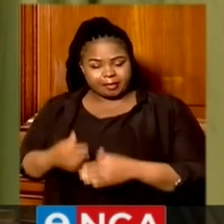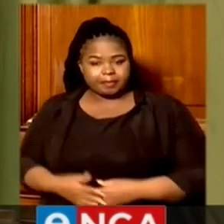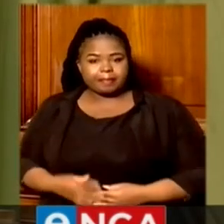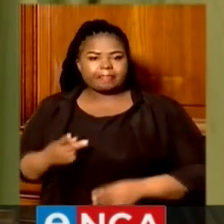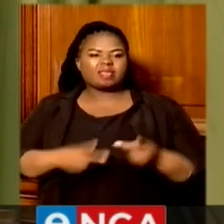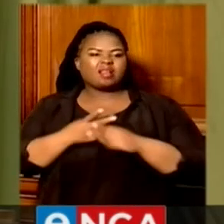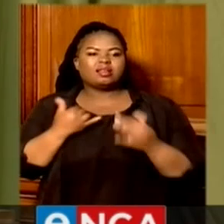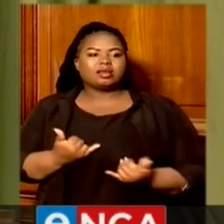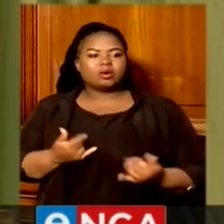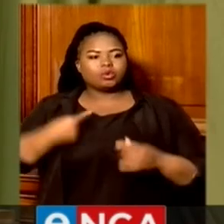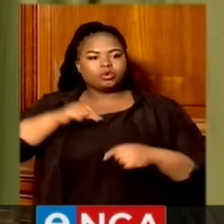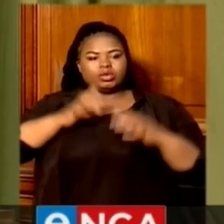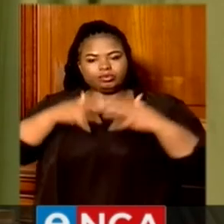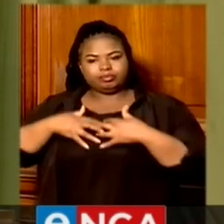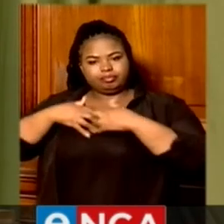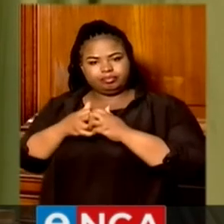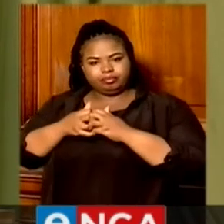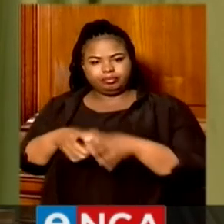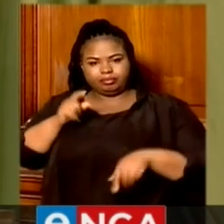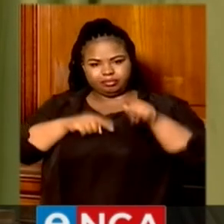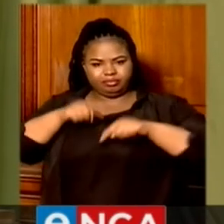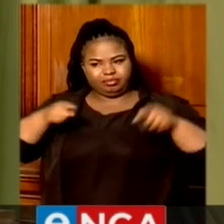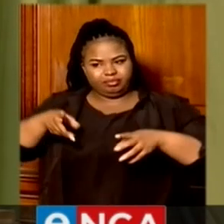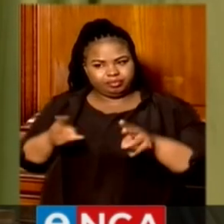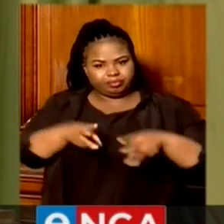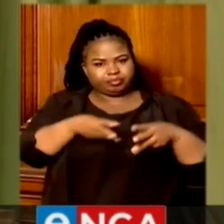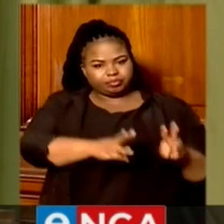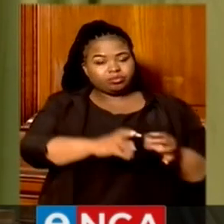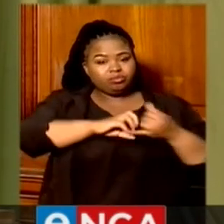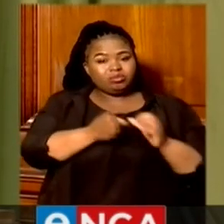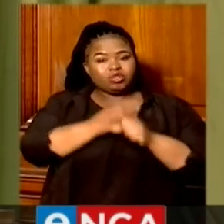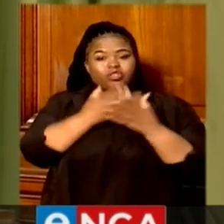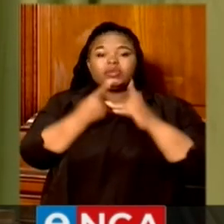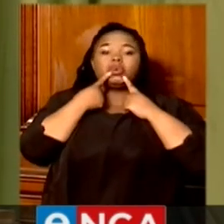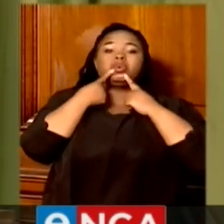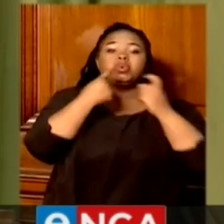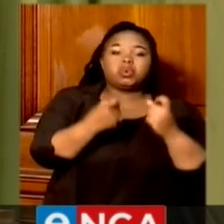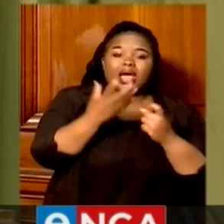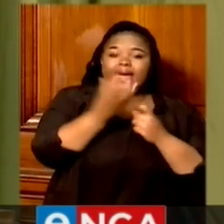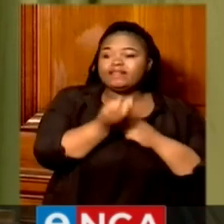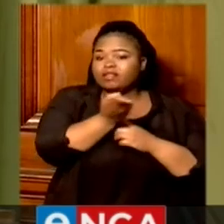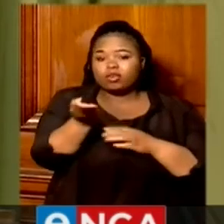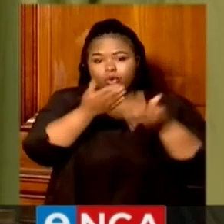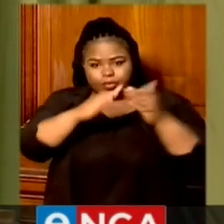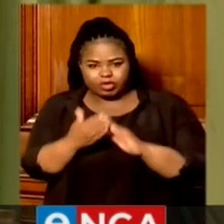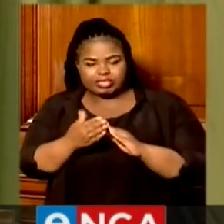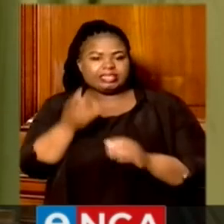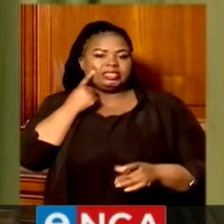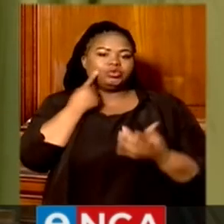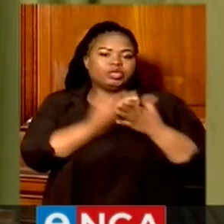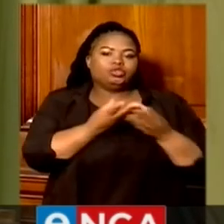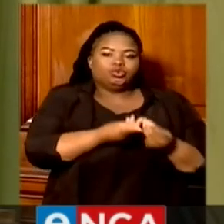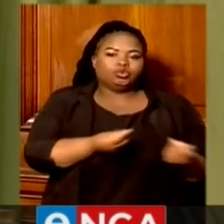underway to develop a recourse mechanism which will attend to the complaints and disputes raised while not extending